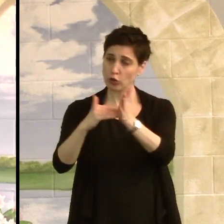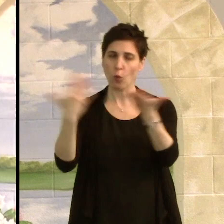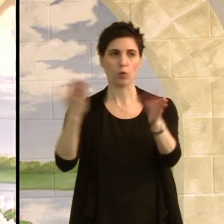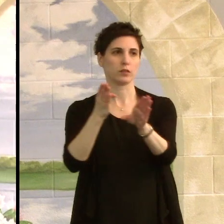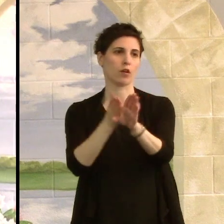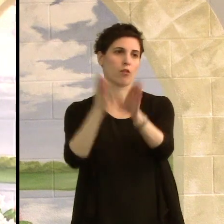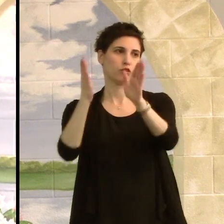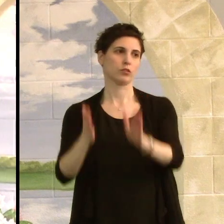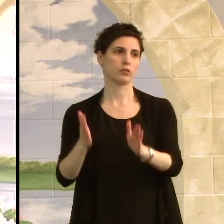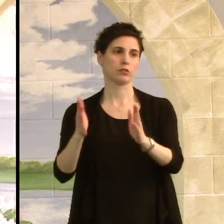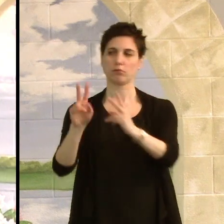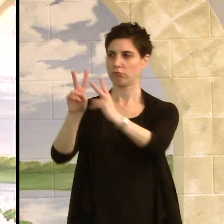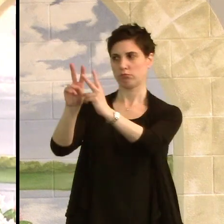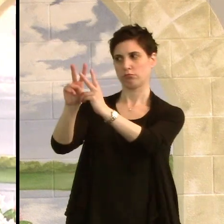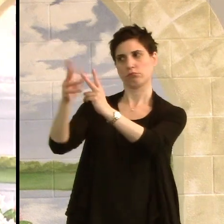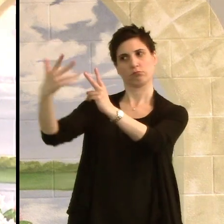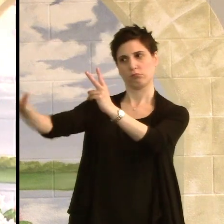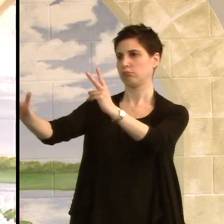psychologist.